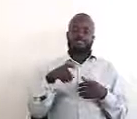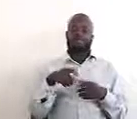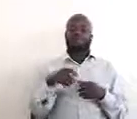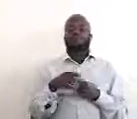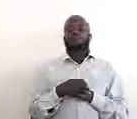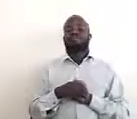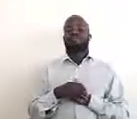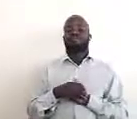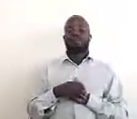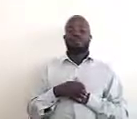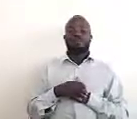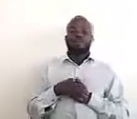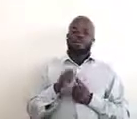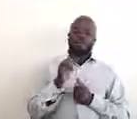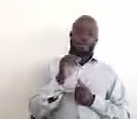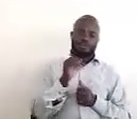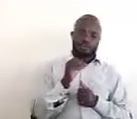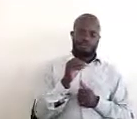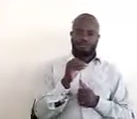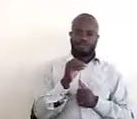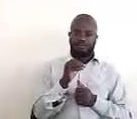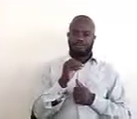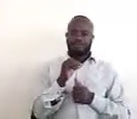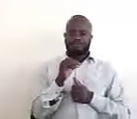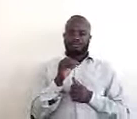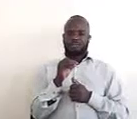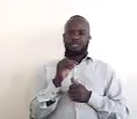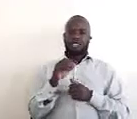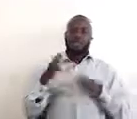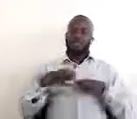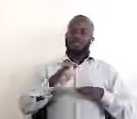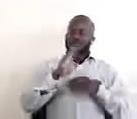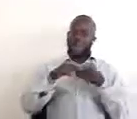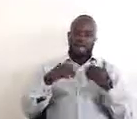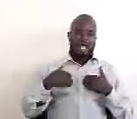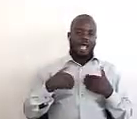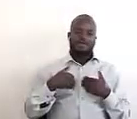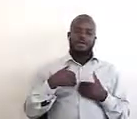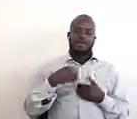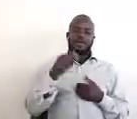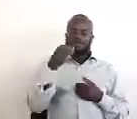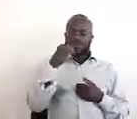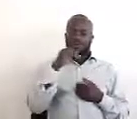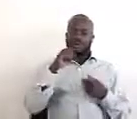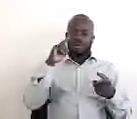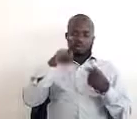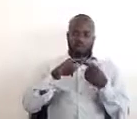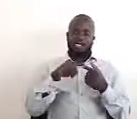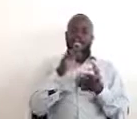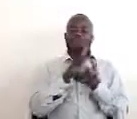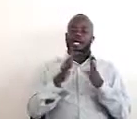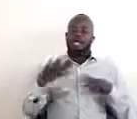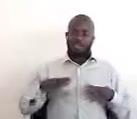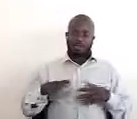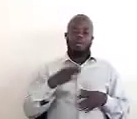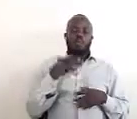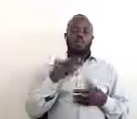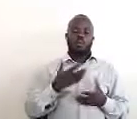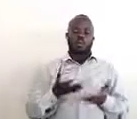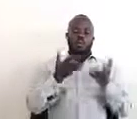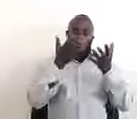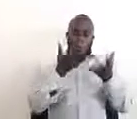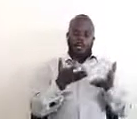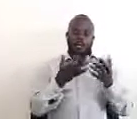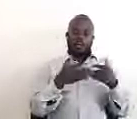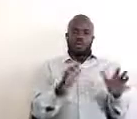they're in low food situations. So not everybody has the same nutritional goals. Some folks are trying